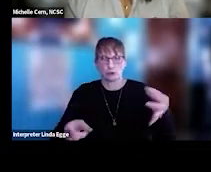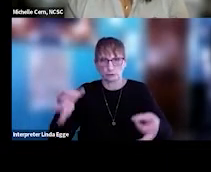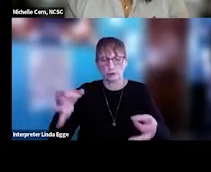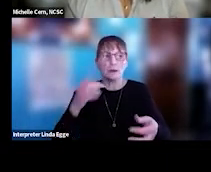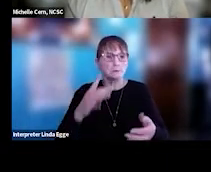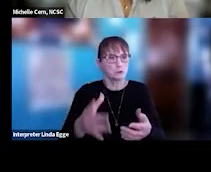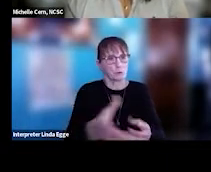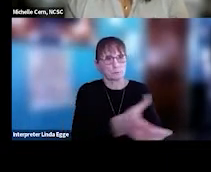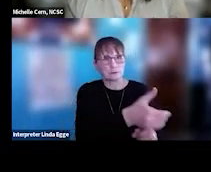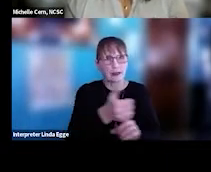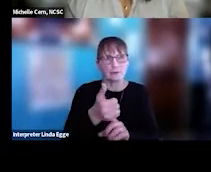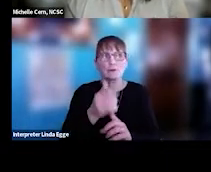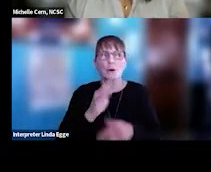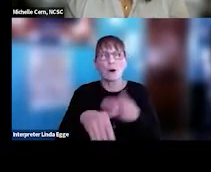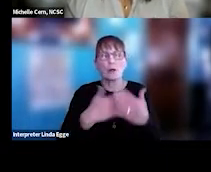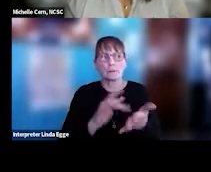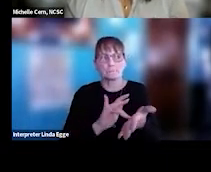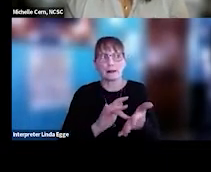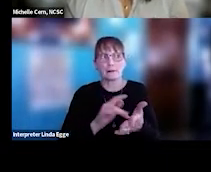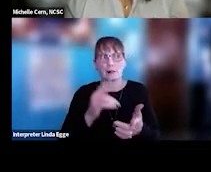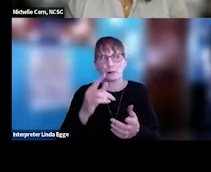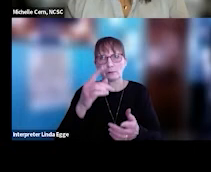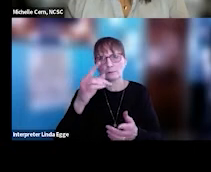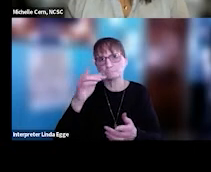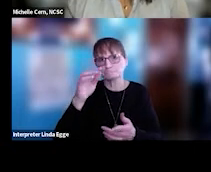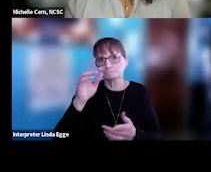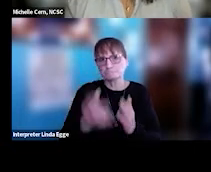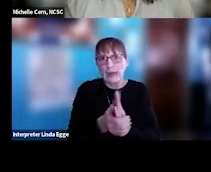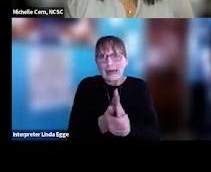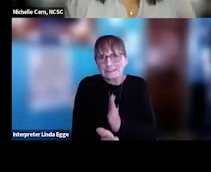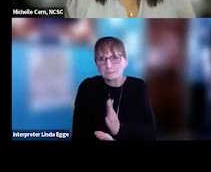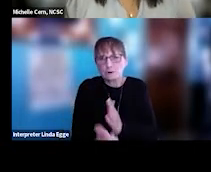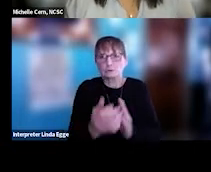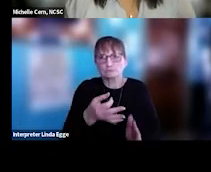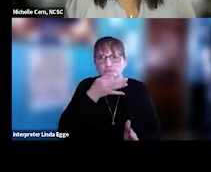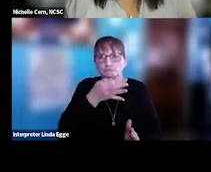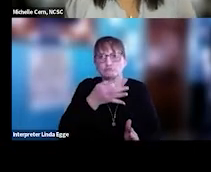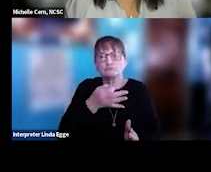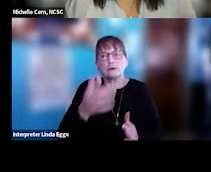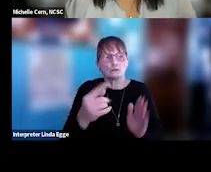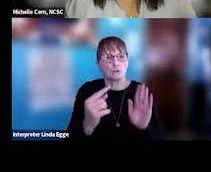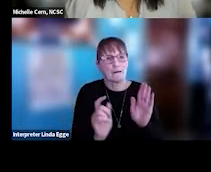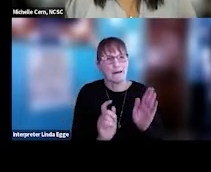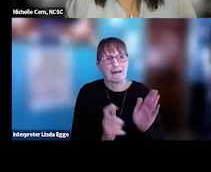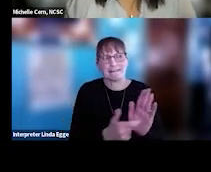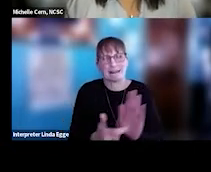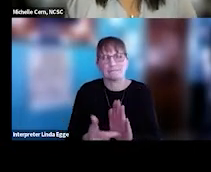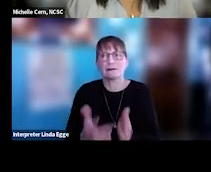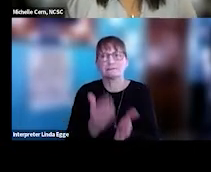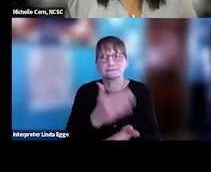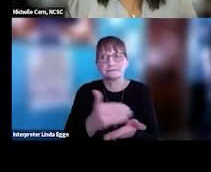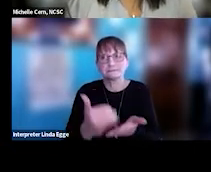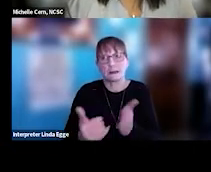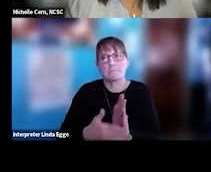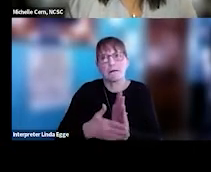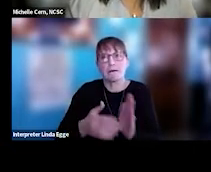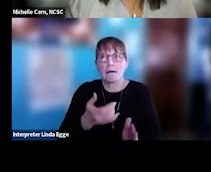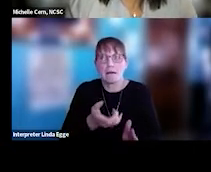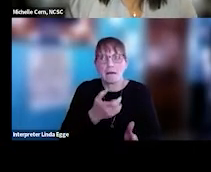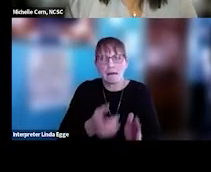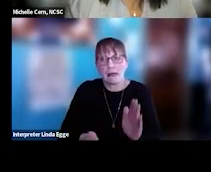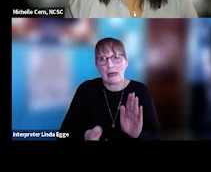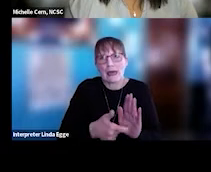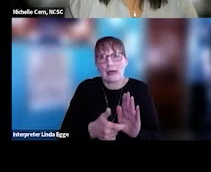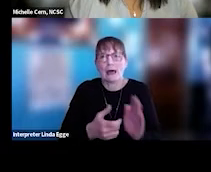experts within each state and working to identify some experts and also identify a judicial